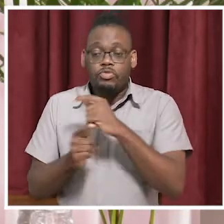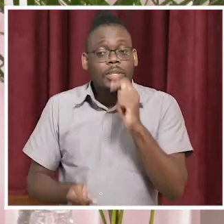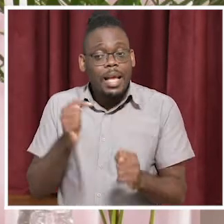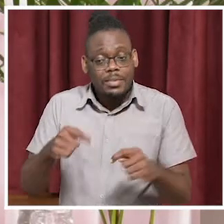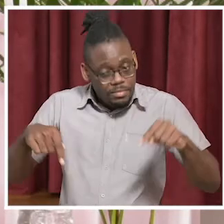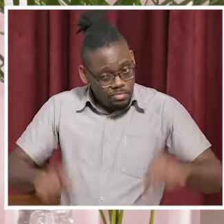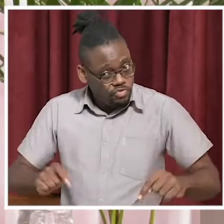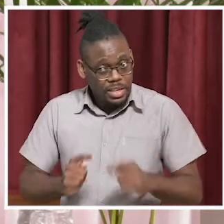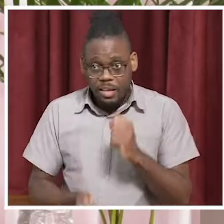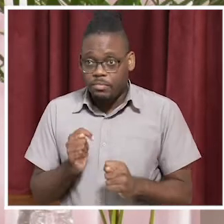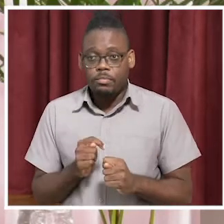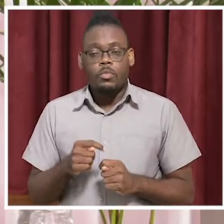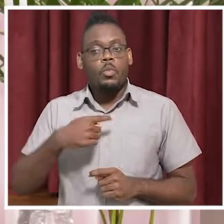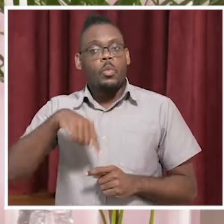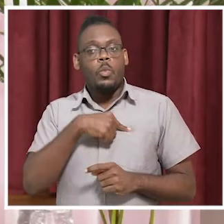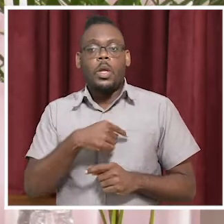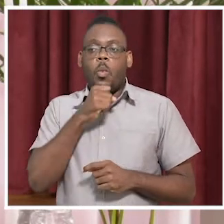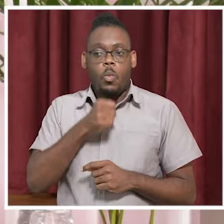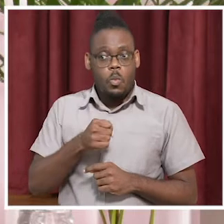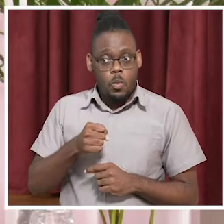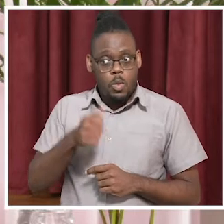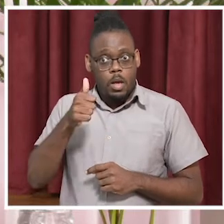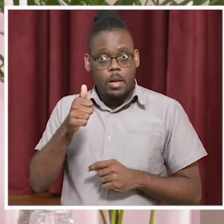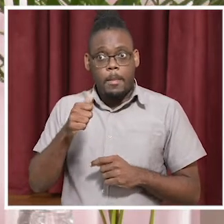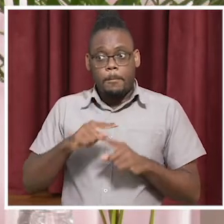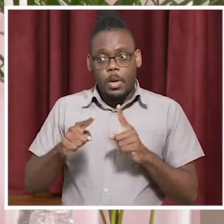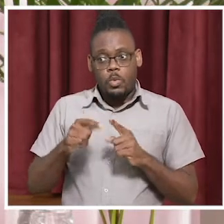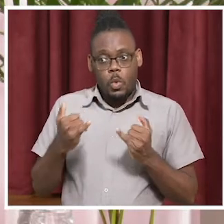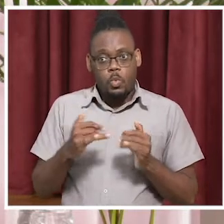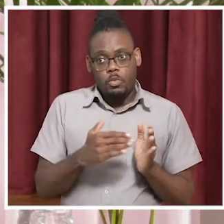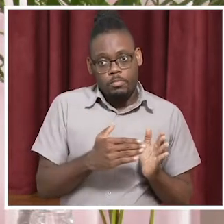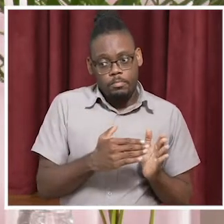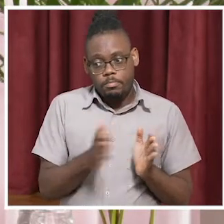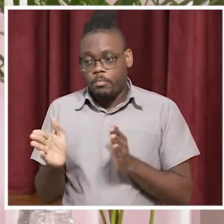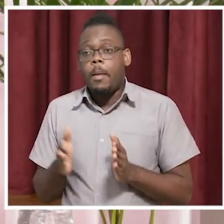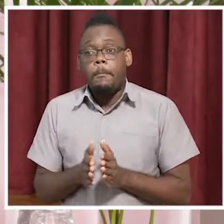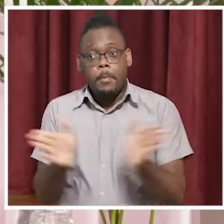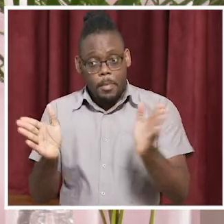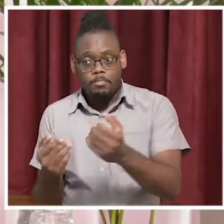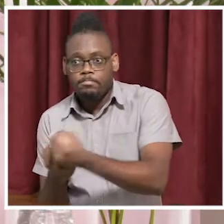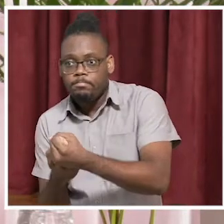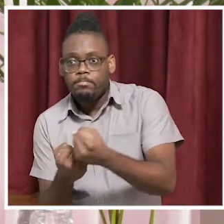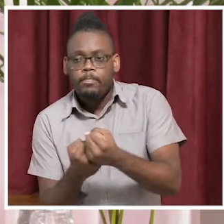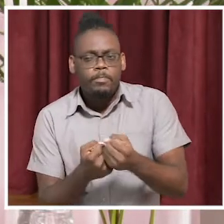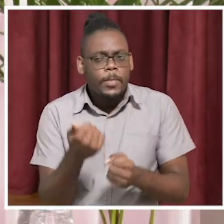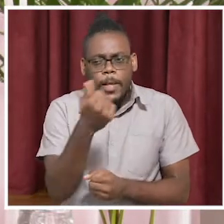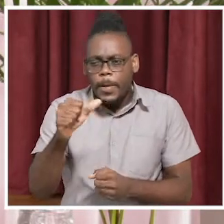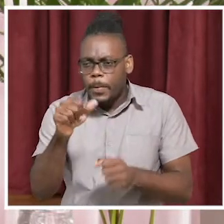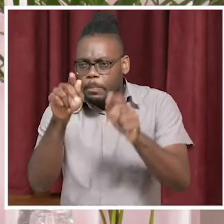elderly. Our public assistance now is for anyone else who meets the